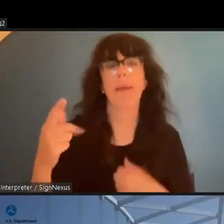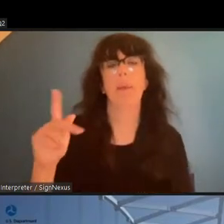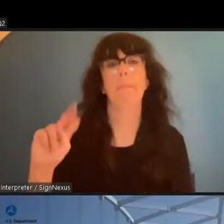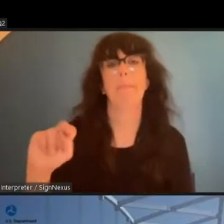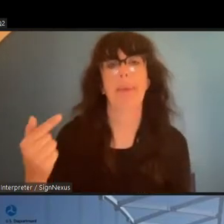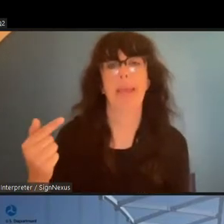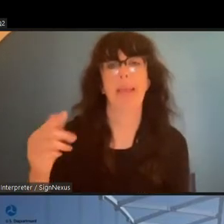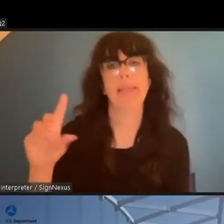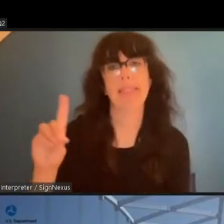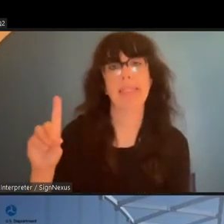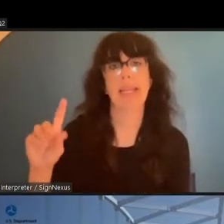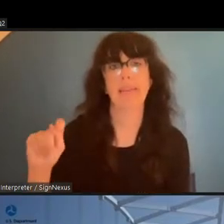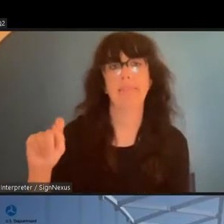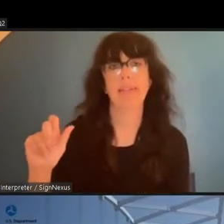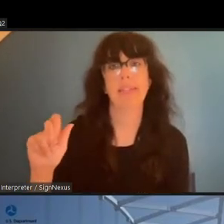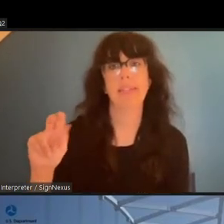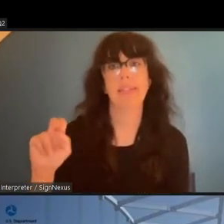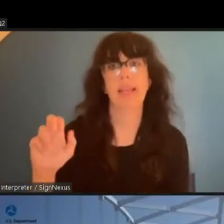david tenenbaum